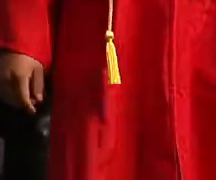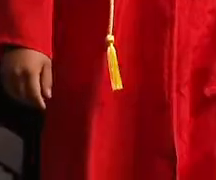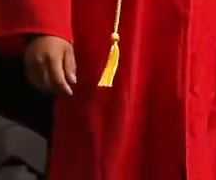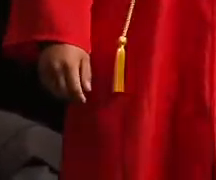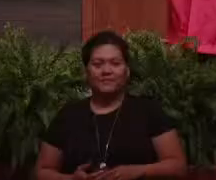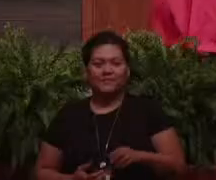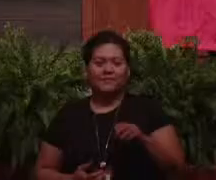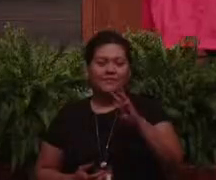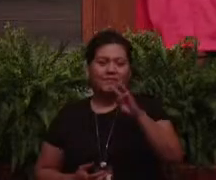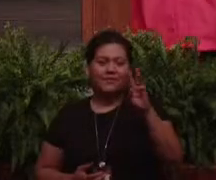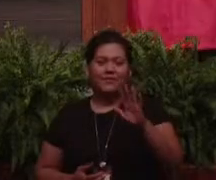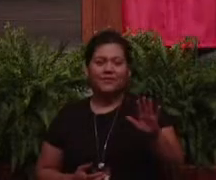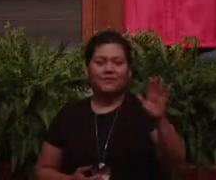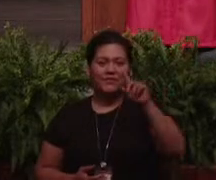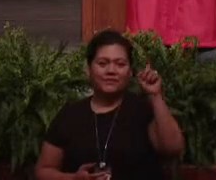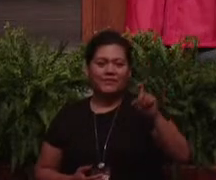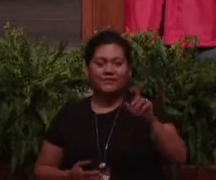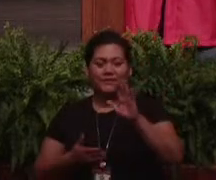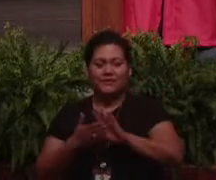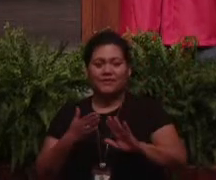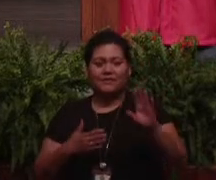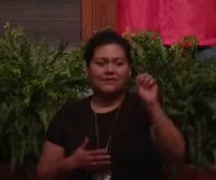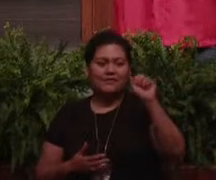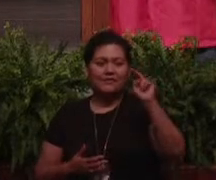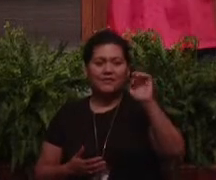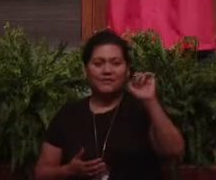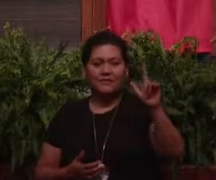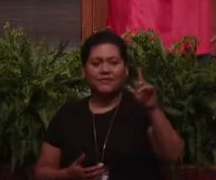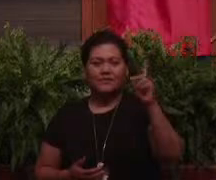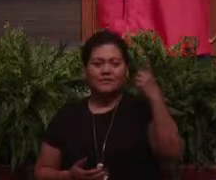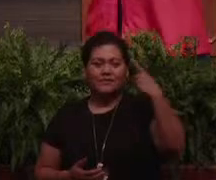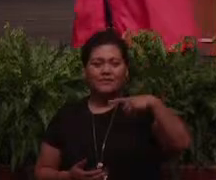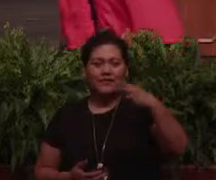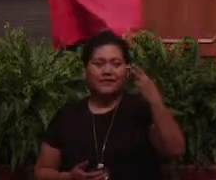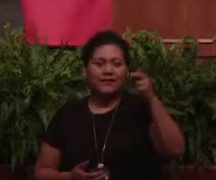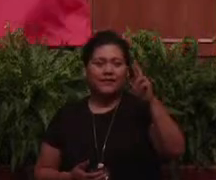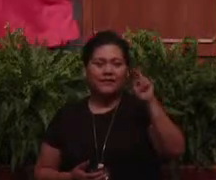Attending Western Texas College, Samuel J. Hernandez.